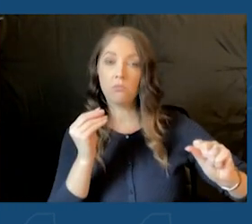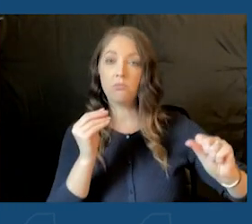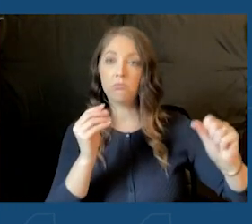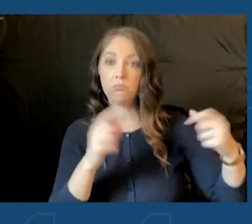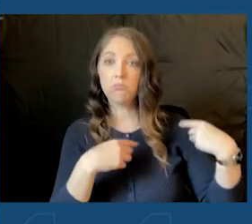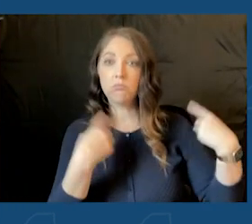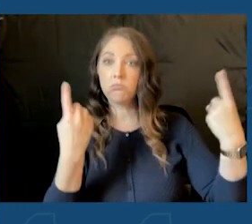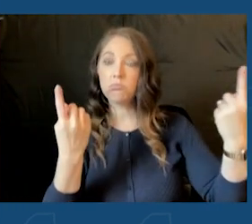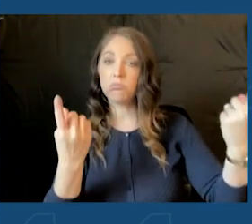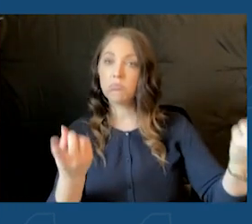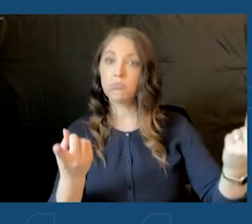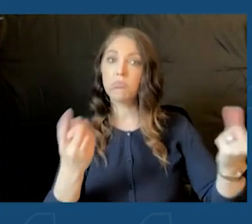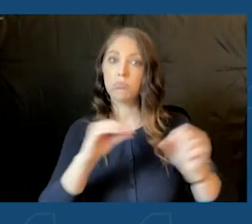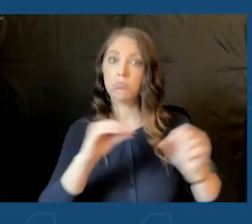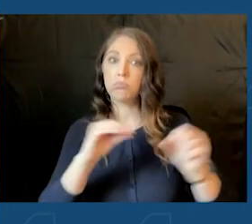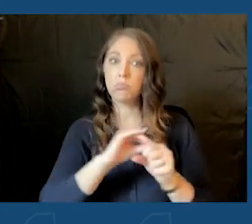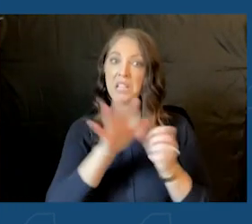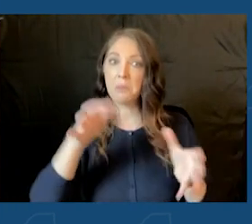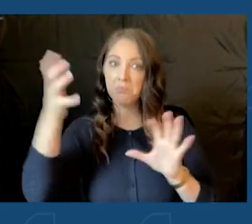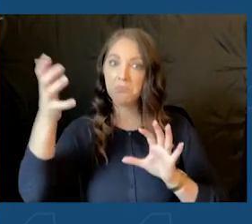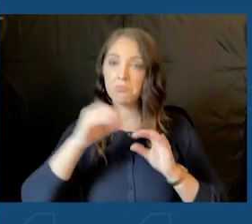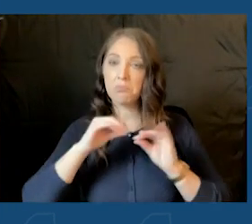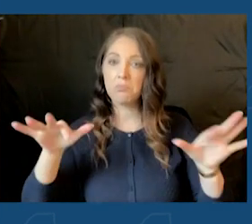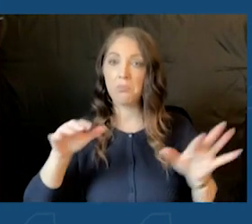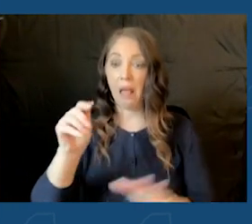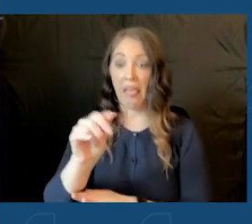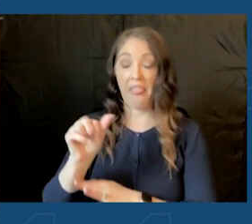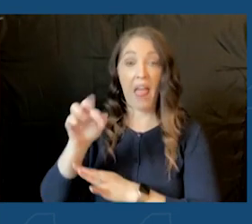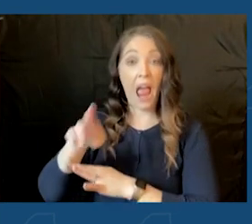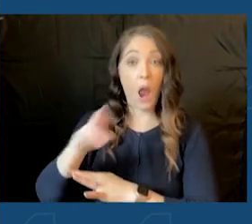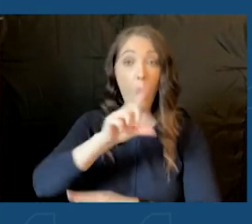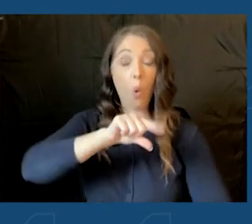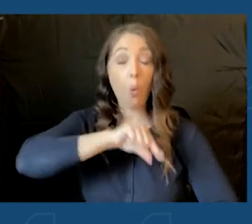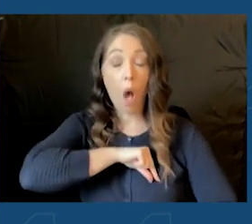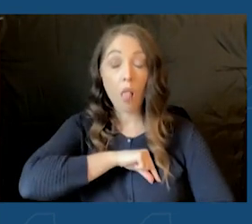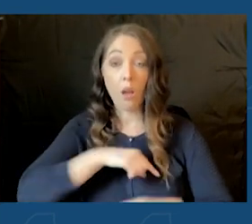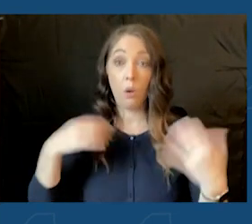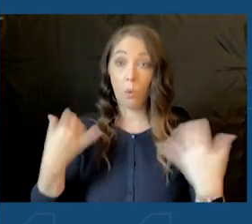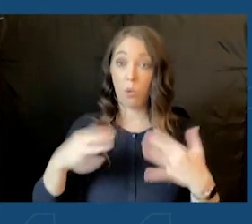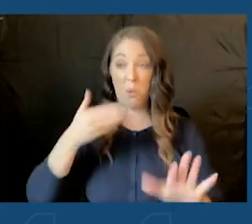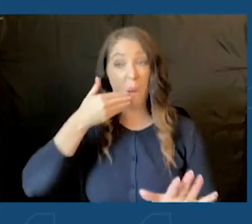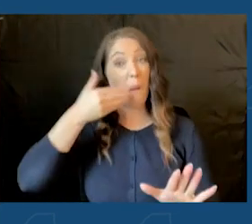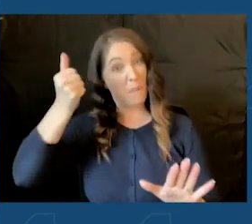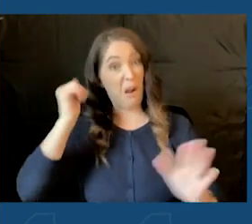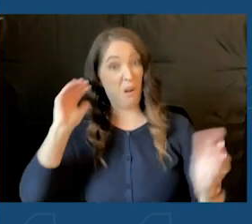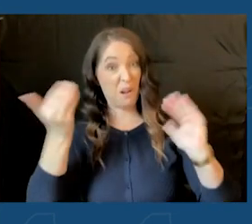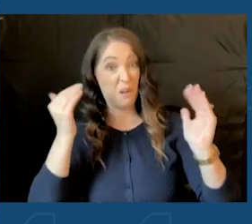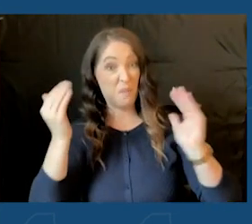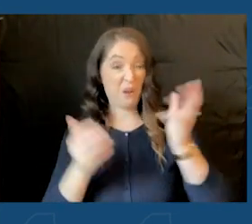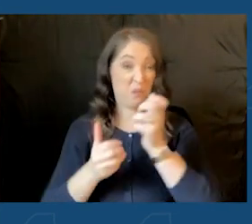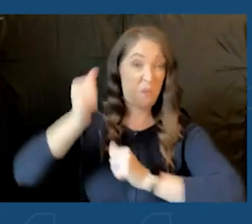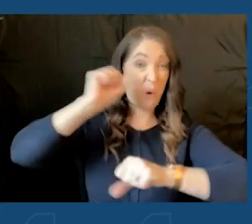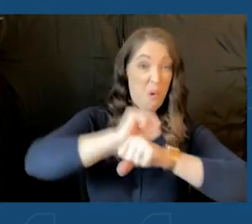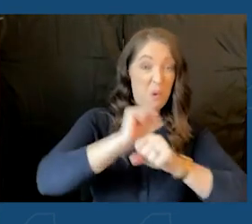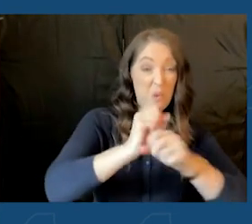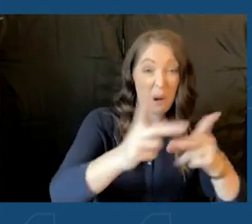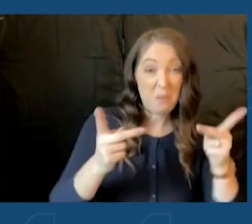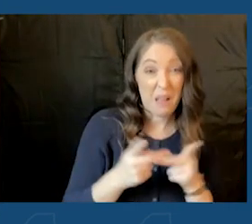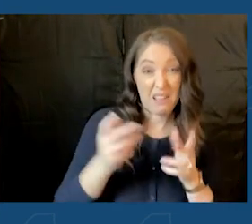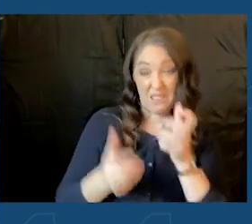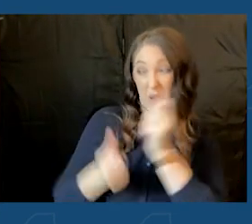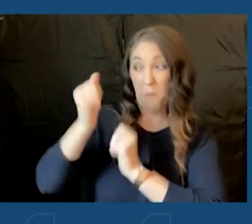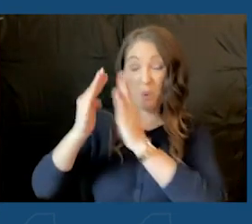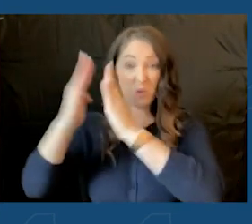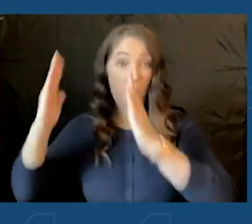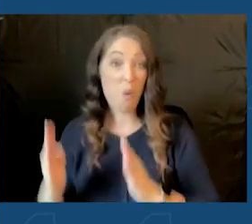during the entire pandemic. The air quality on our trains is better than probably most workplaces and in most people's homes. And